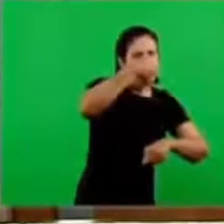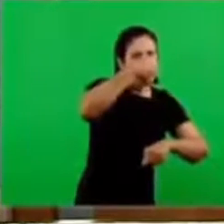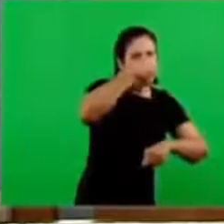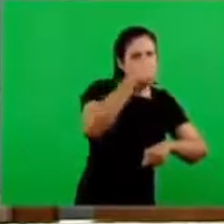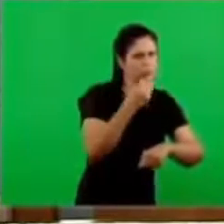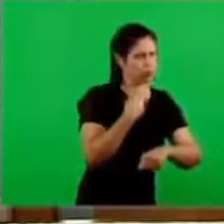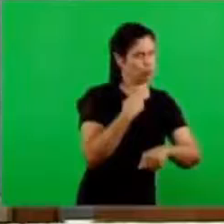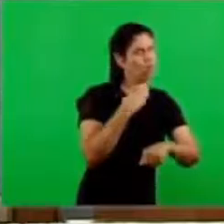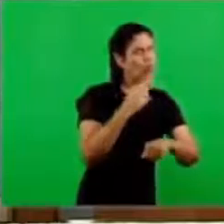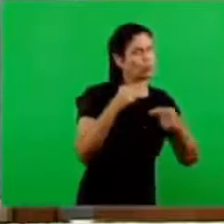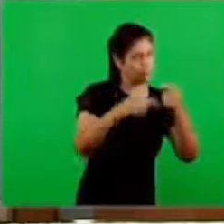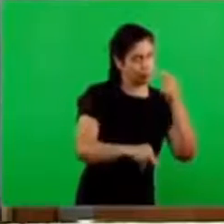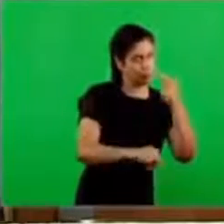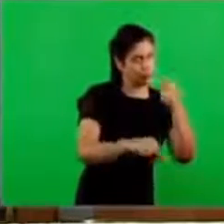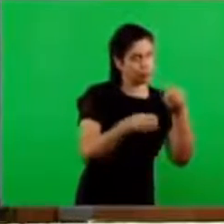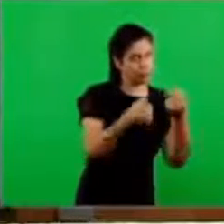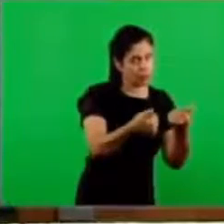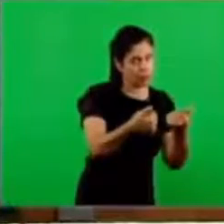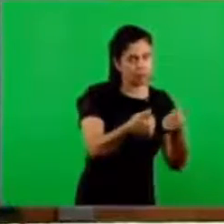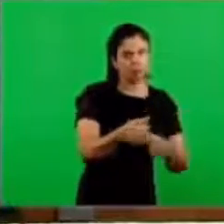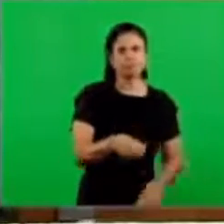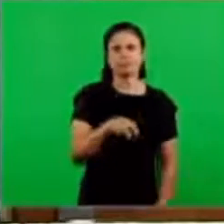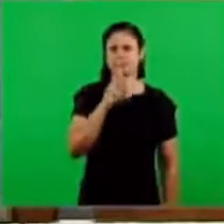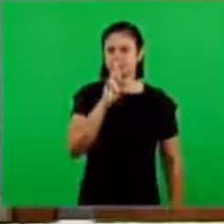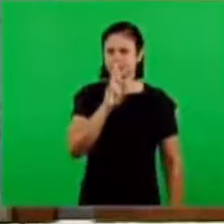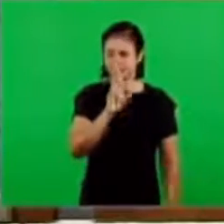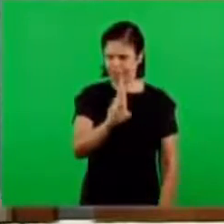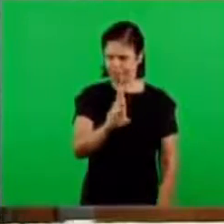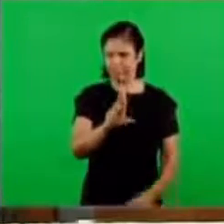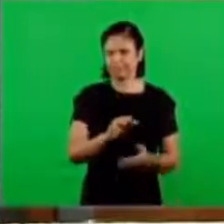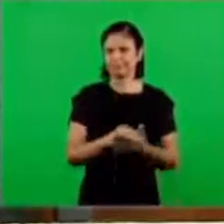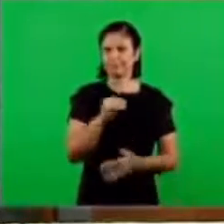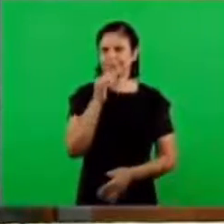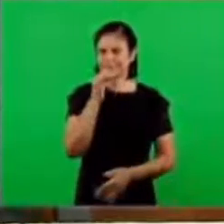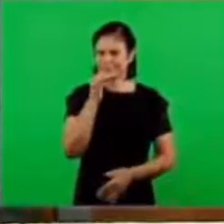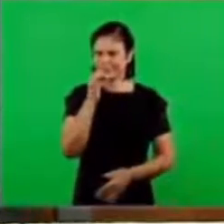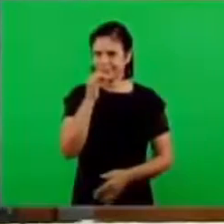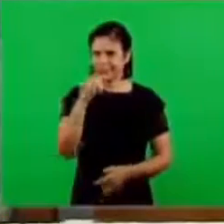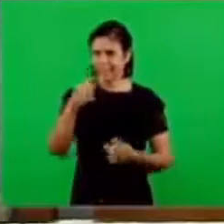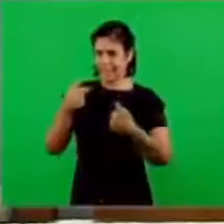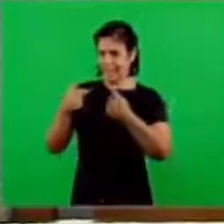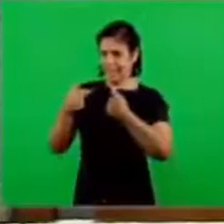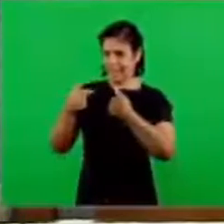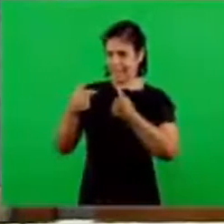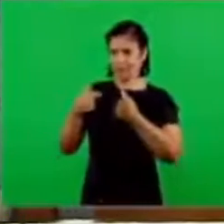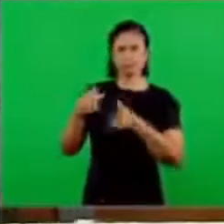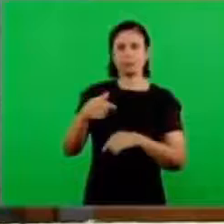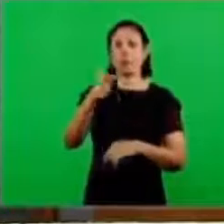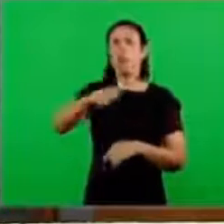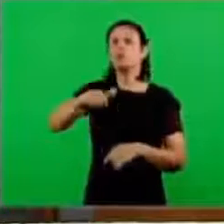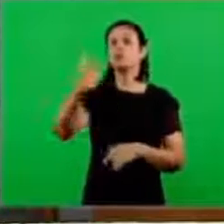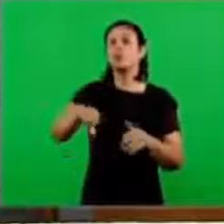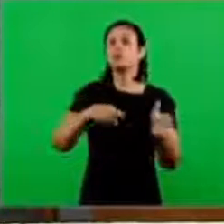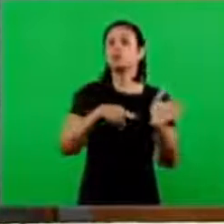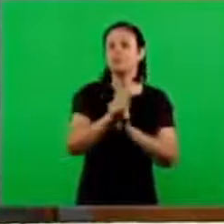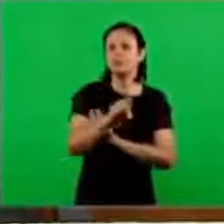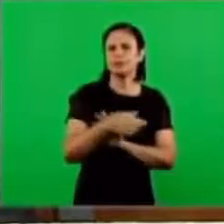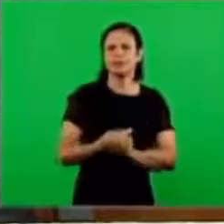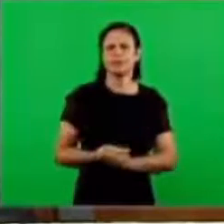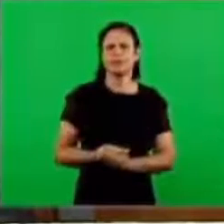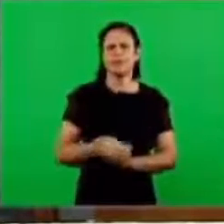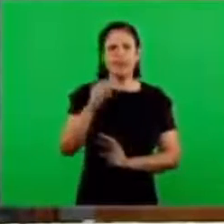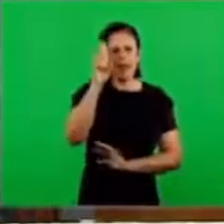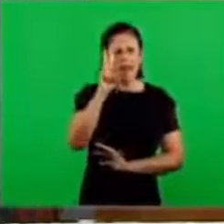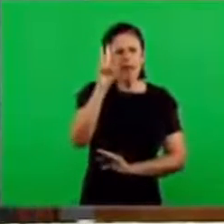fat of the sacrifice. Now let's go to the next answer. Question and answer. Is it possible to